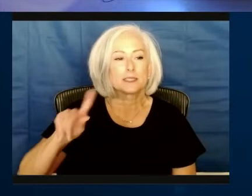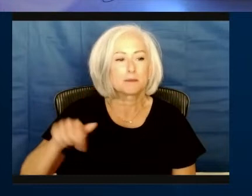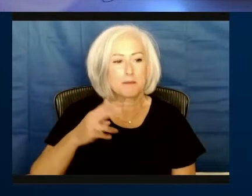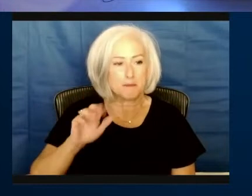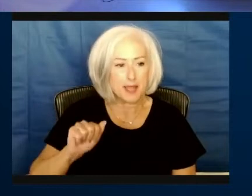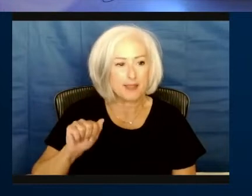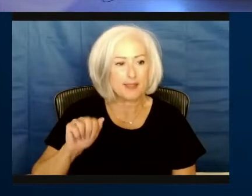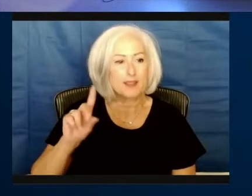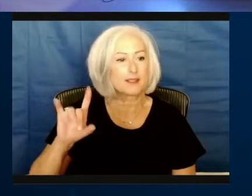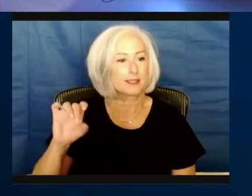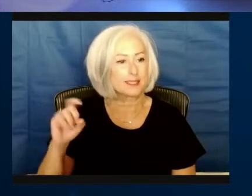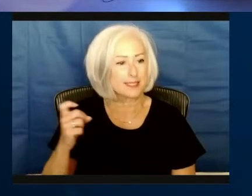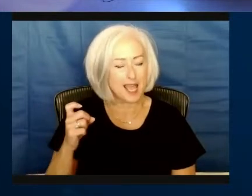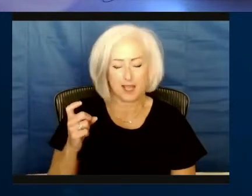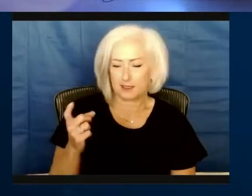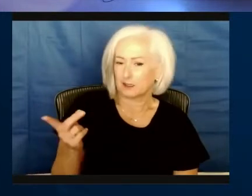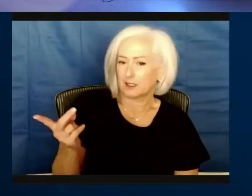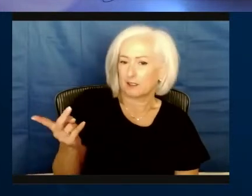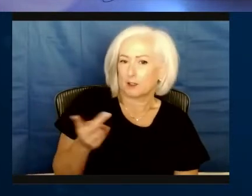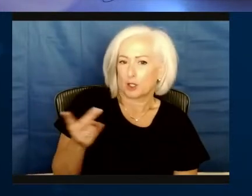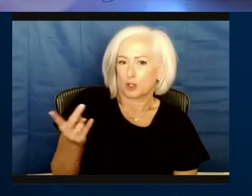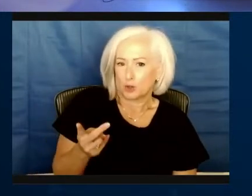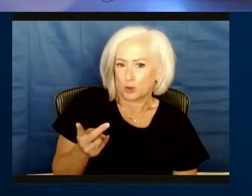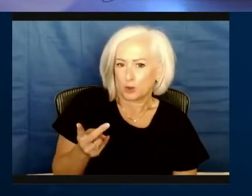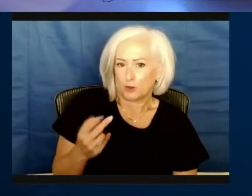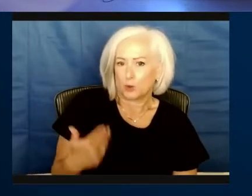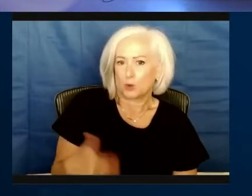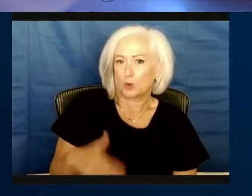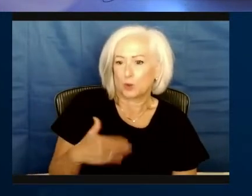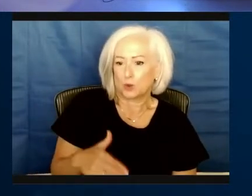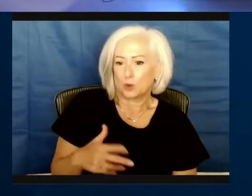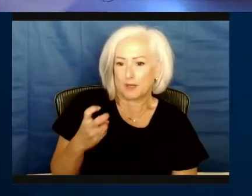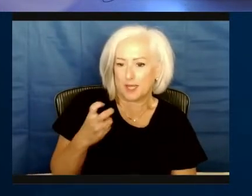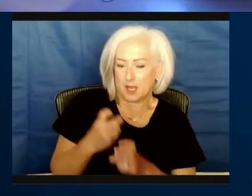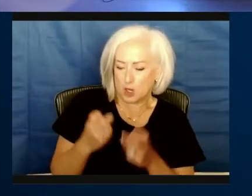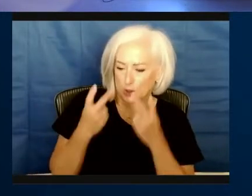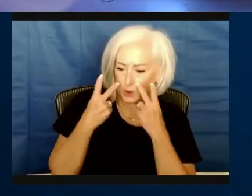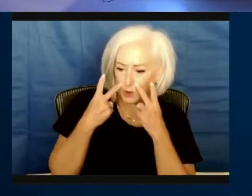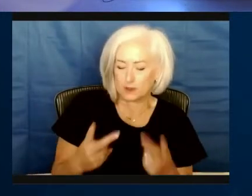guys, this had to be really hard to see and witness.